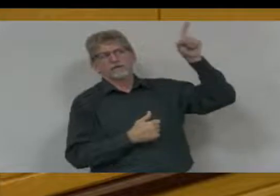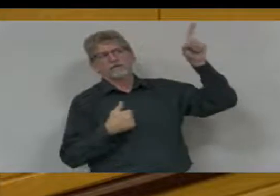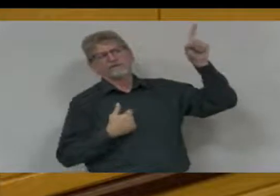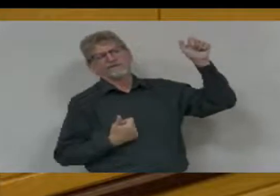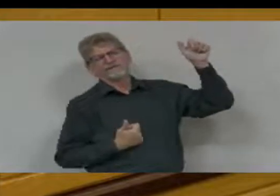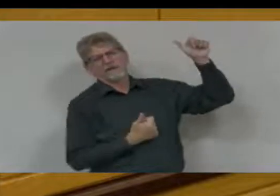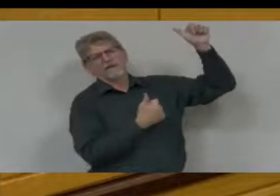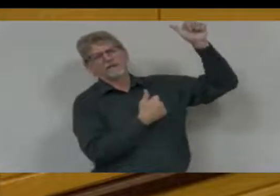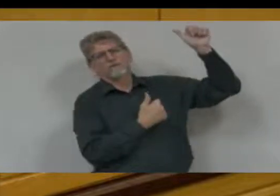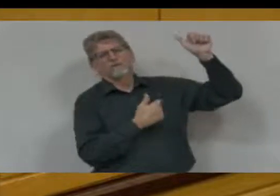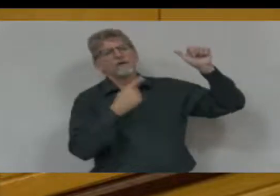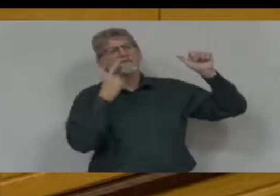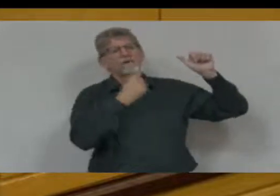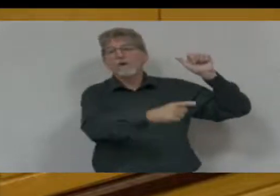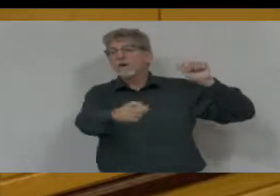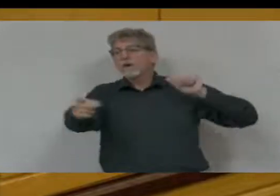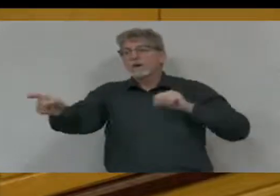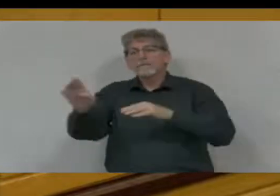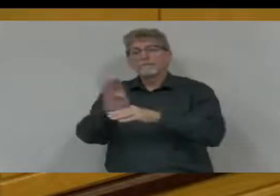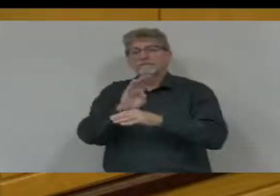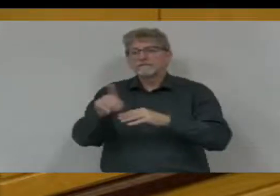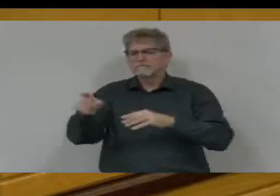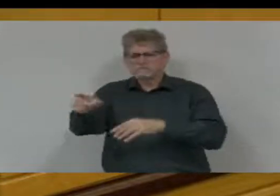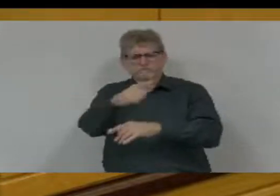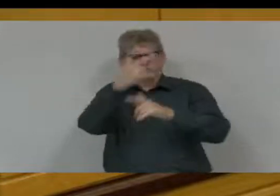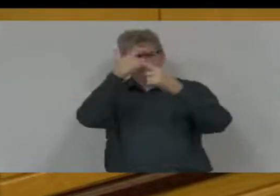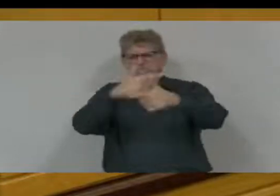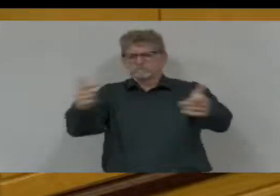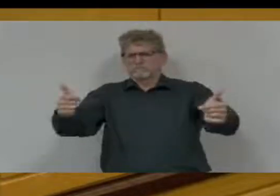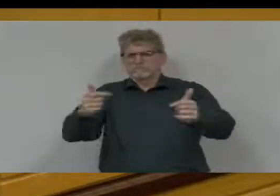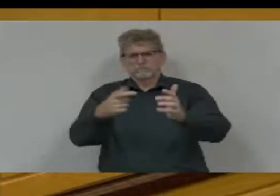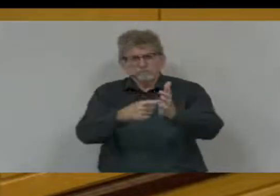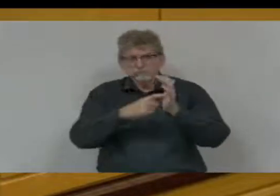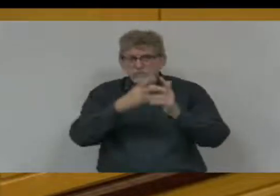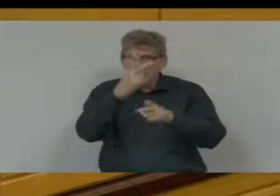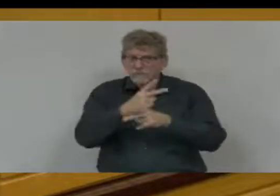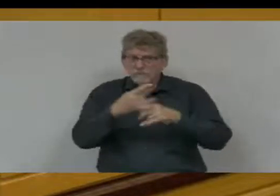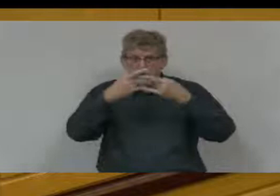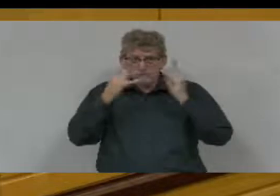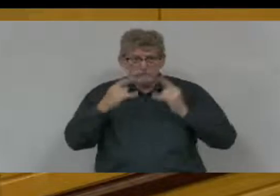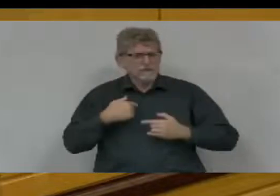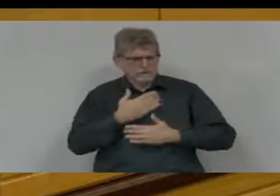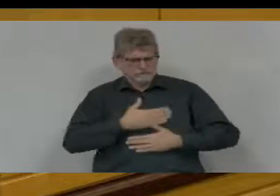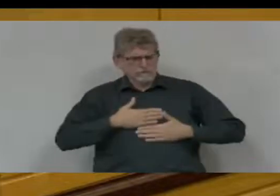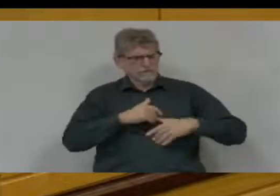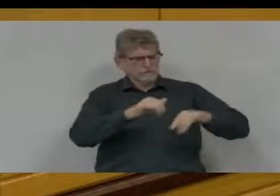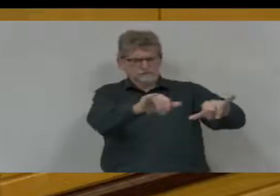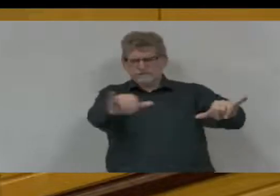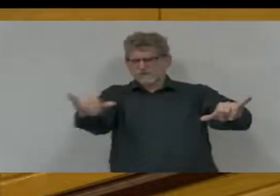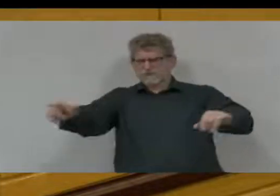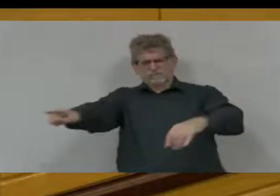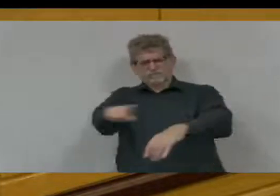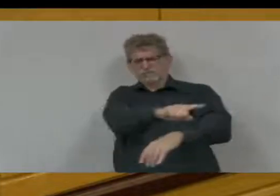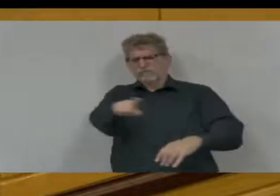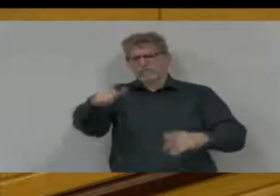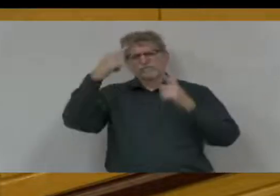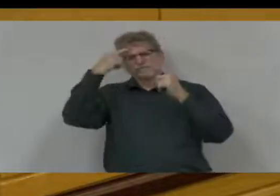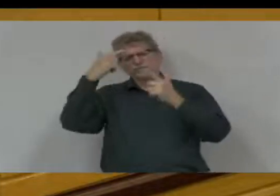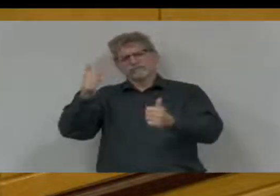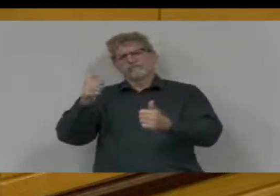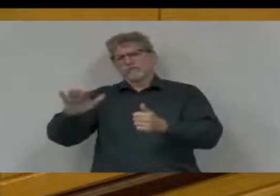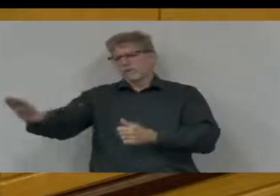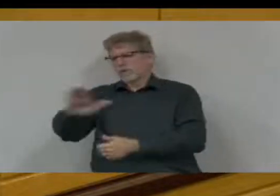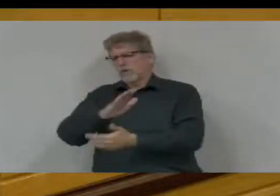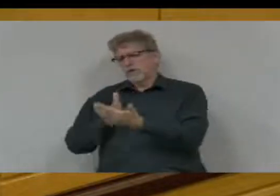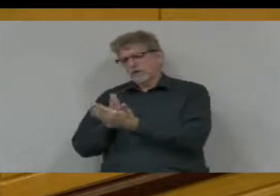restaurants that want to keep those mask mandated in place, and we certainly appreciate that, and we understand their right to do that, and we want to